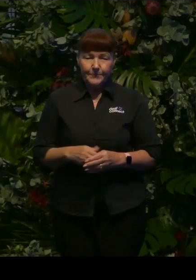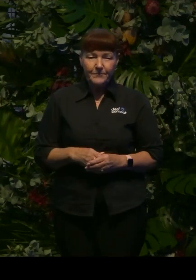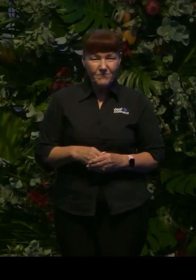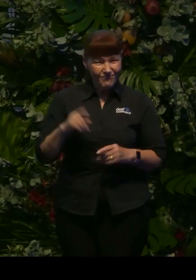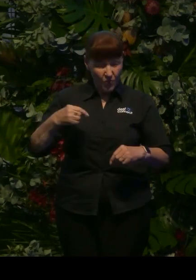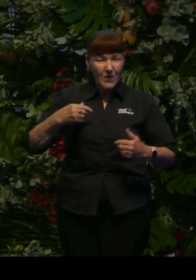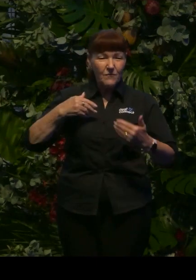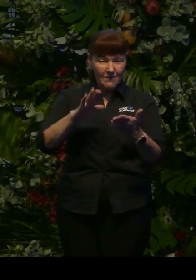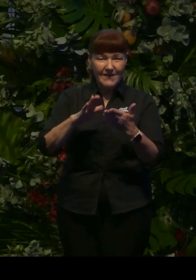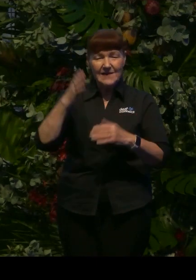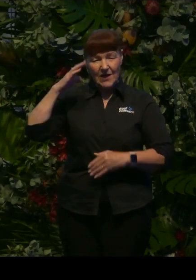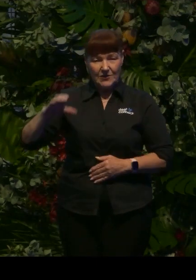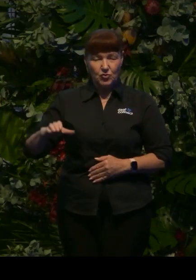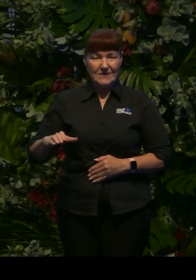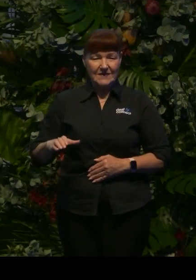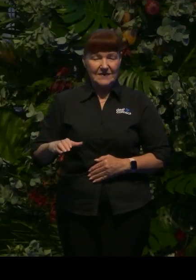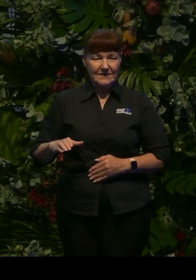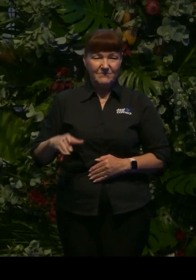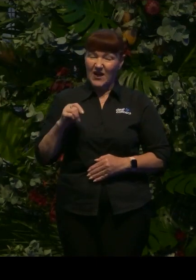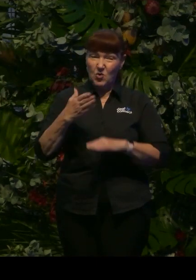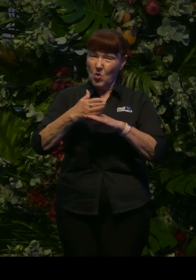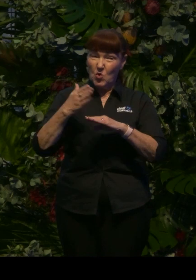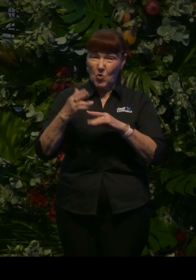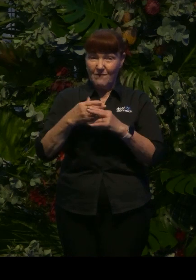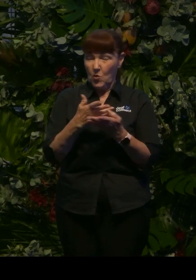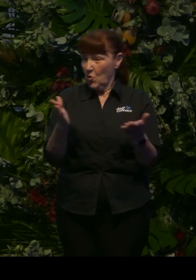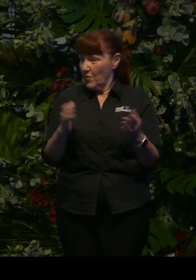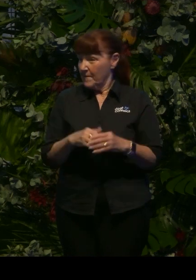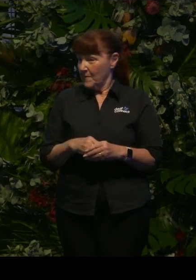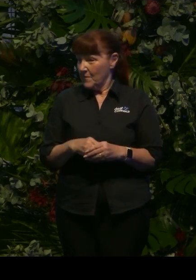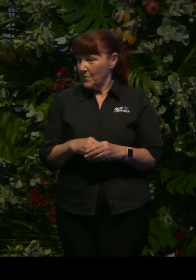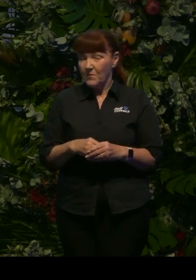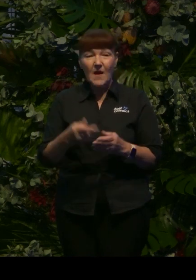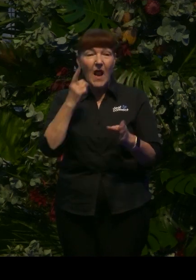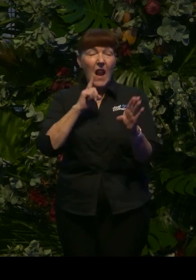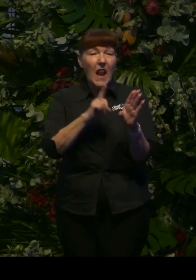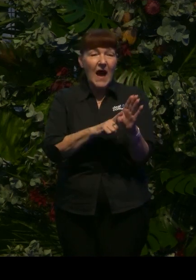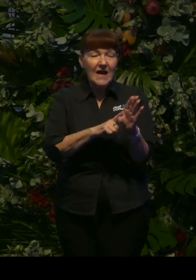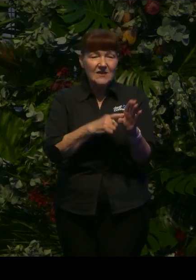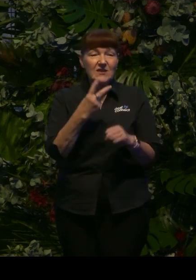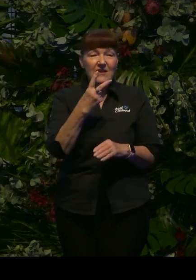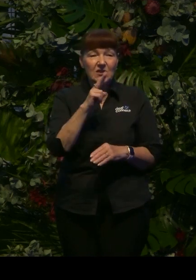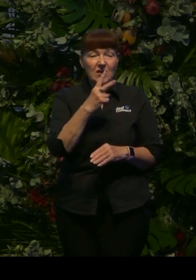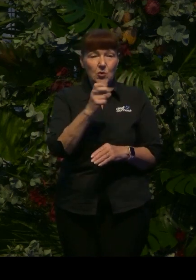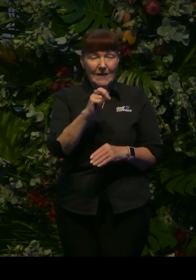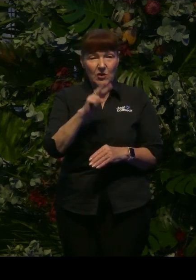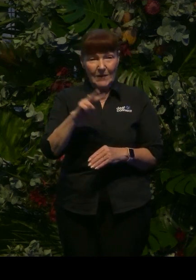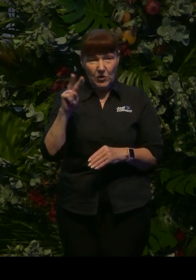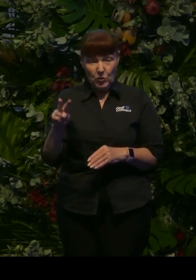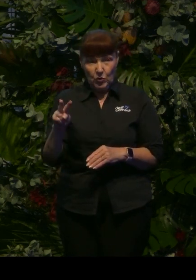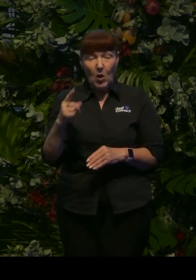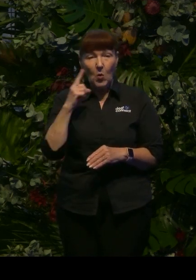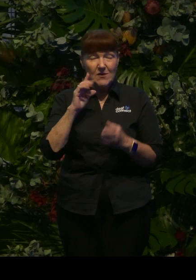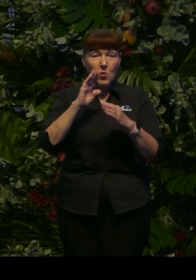I'm sure this is not news for you, any of you in this room. Just last year in 2022, we saw